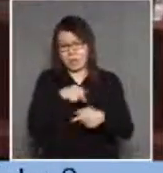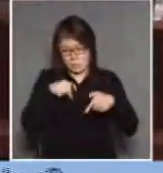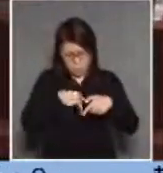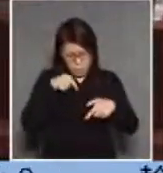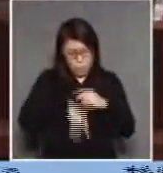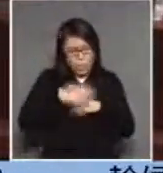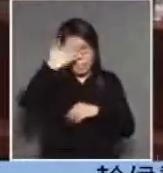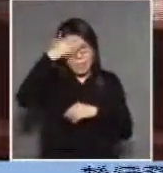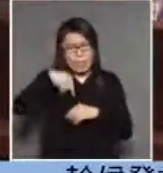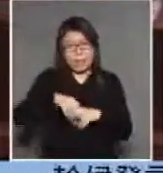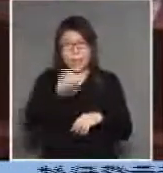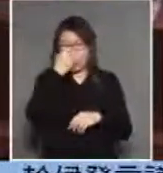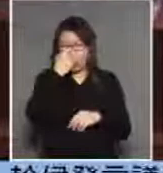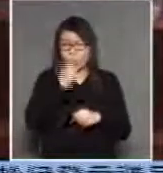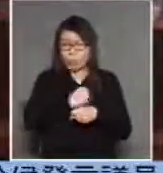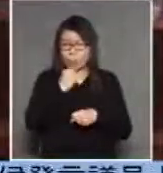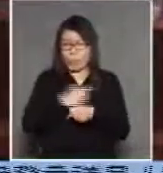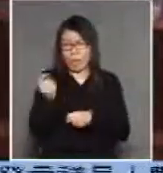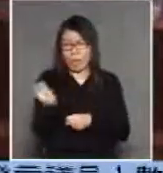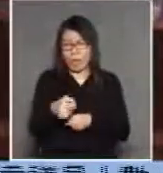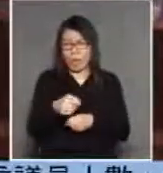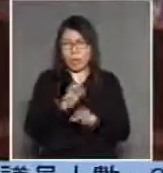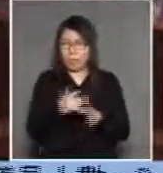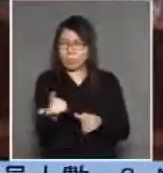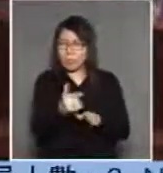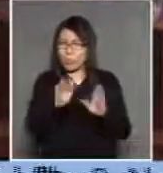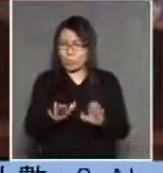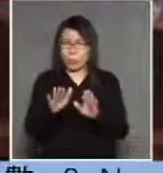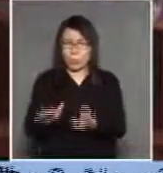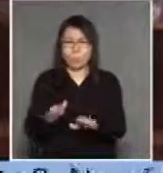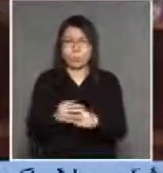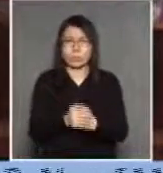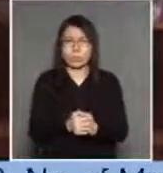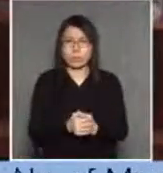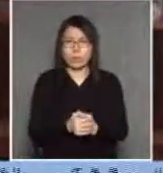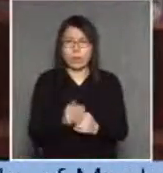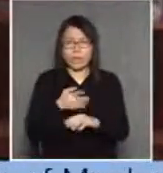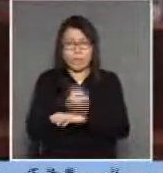lawless society. You know that Hong Kong is very efficient.